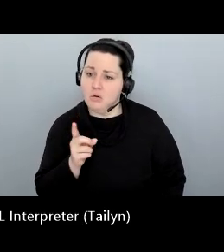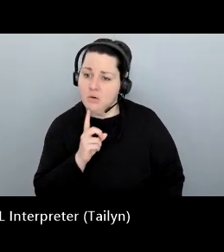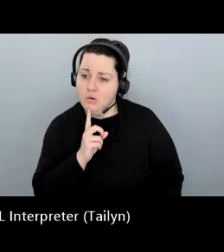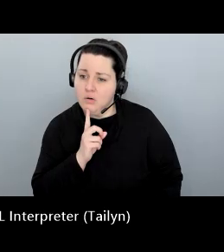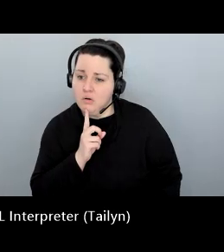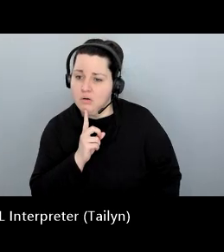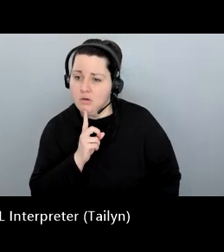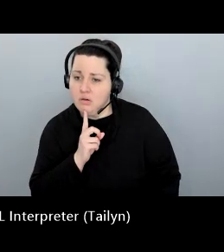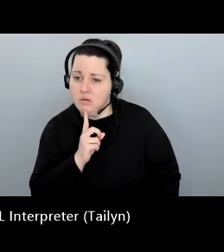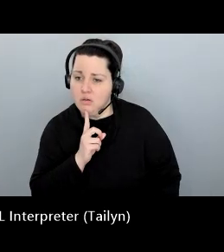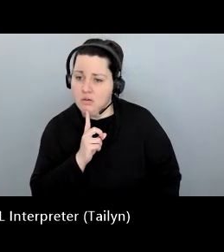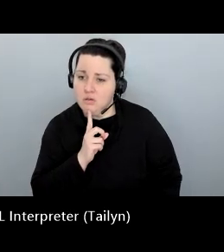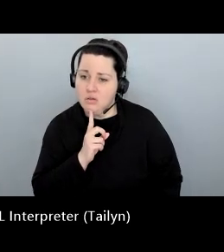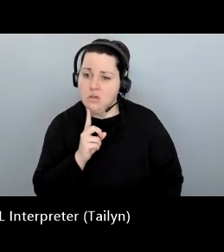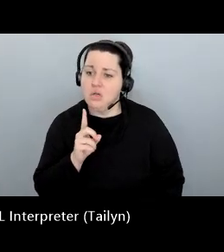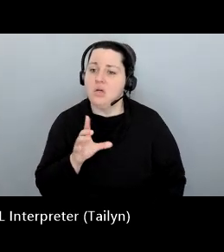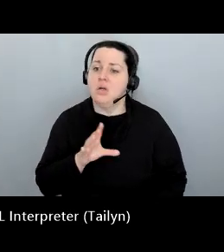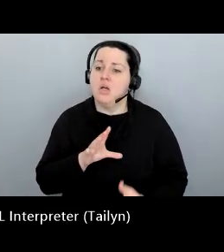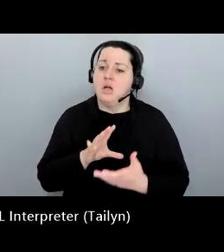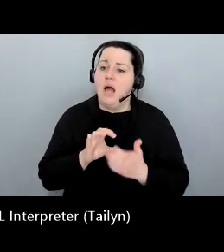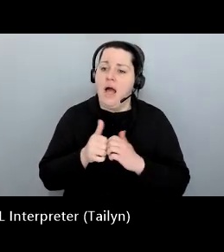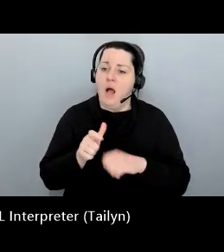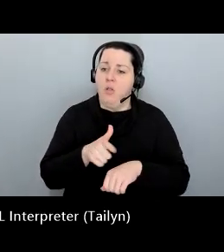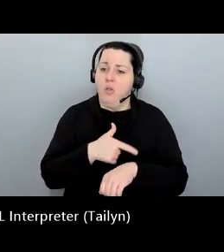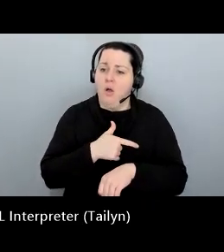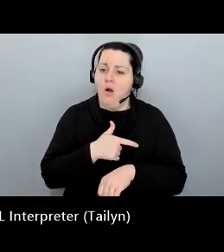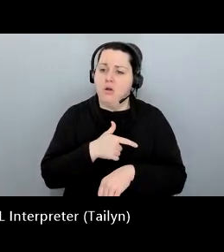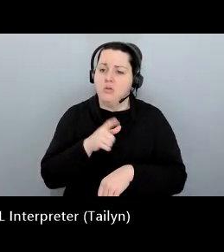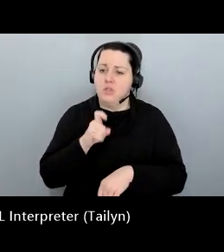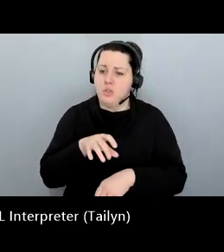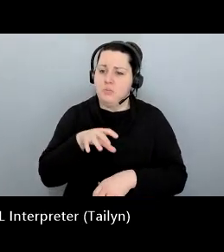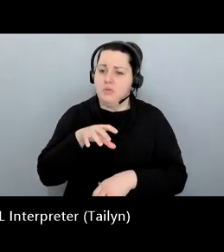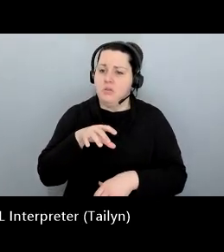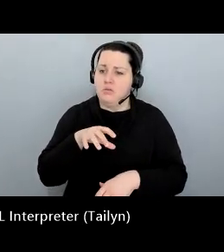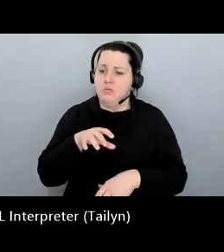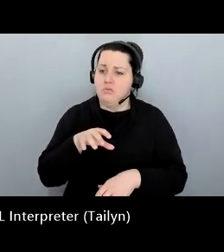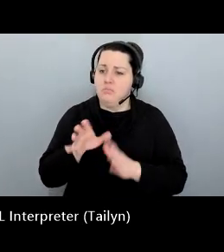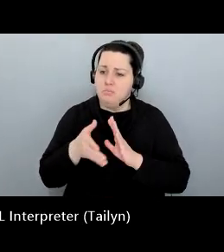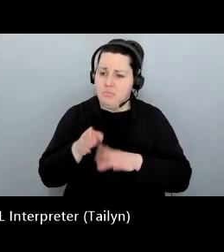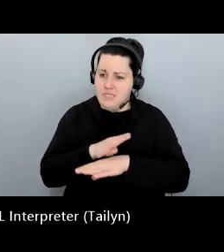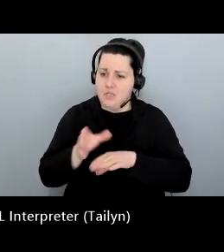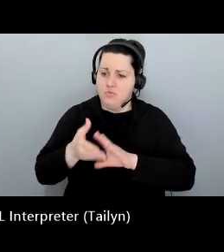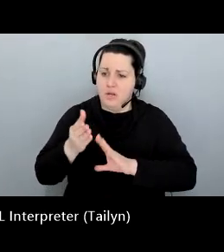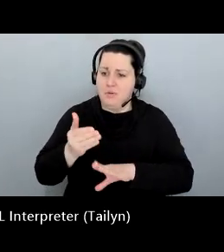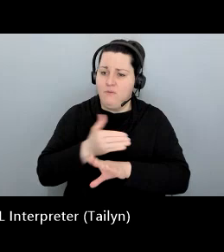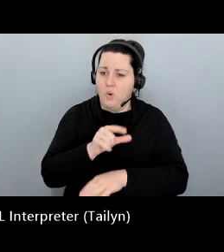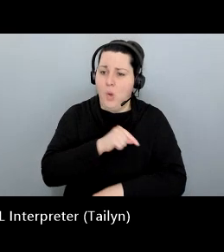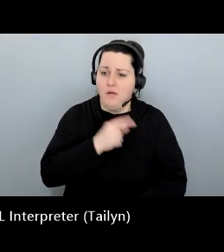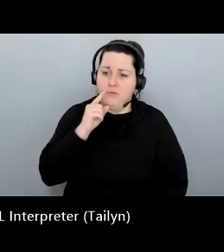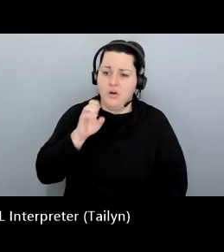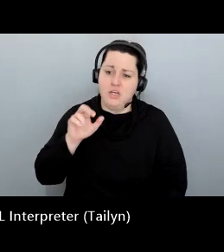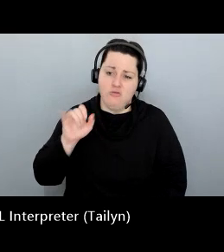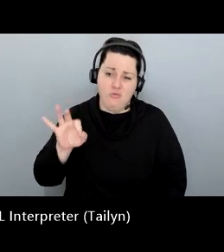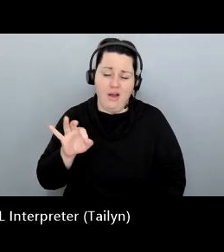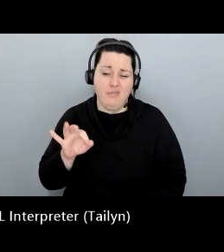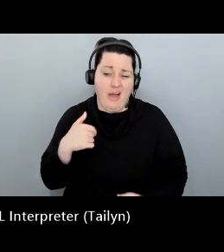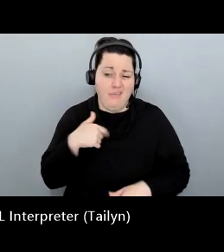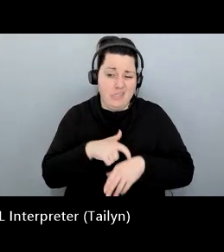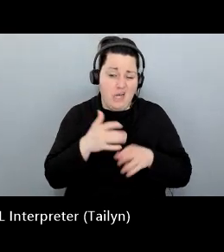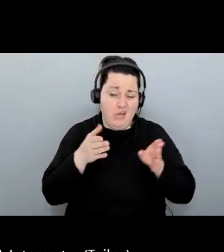All right. So, is there an amount of time I need to be in business before I can qualify for ERAF? We got that from